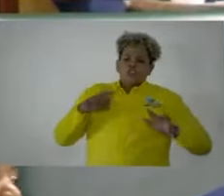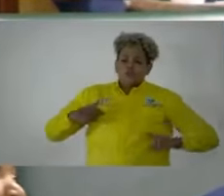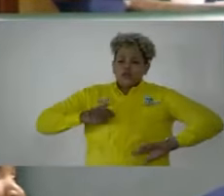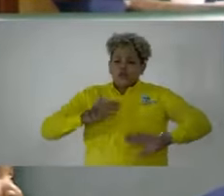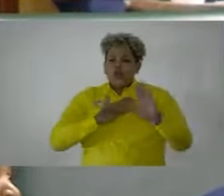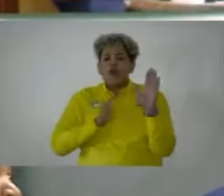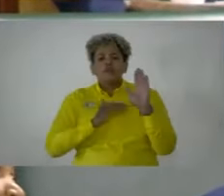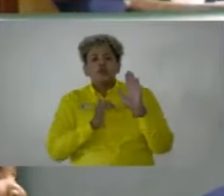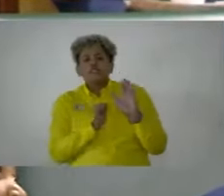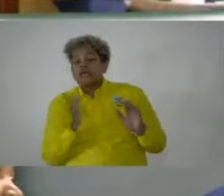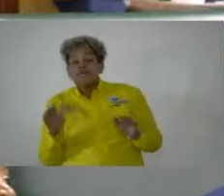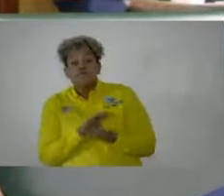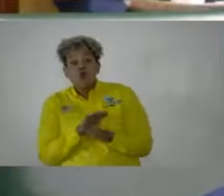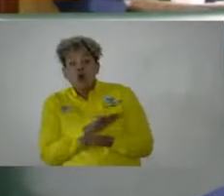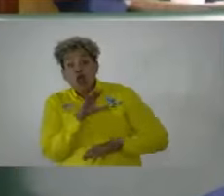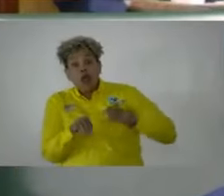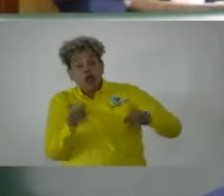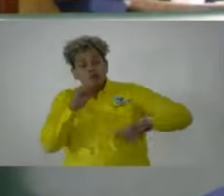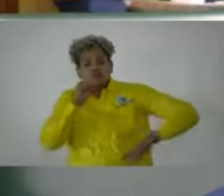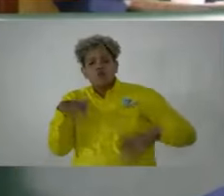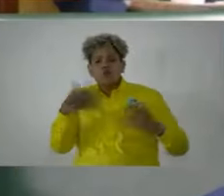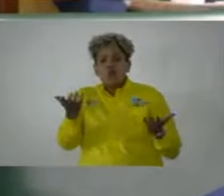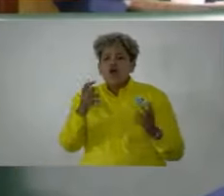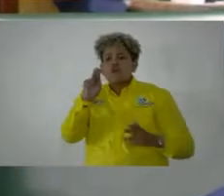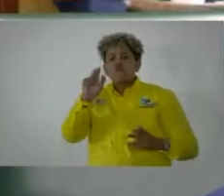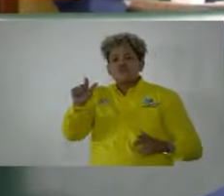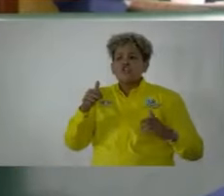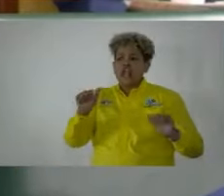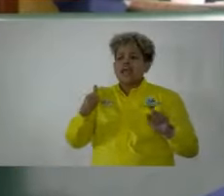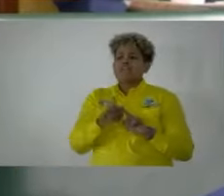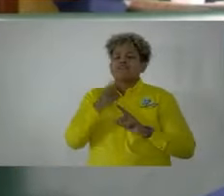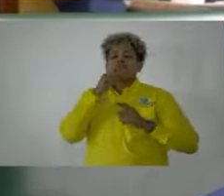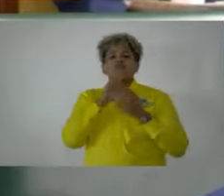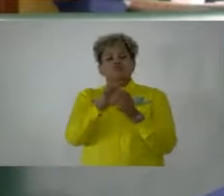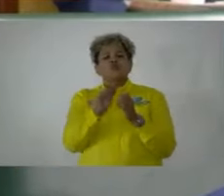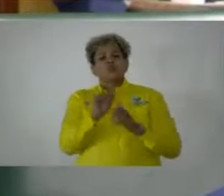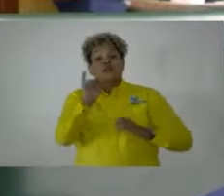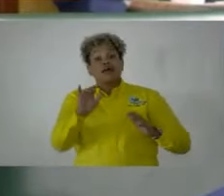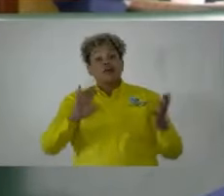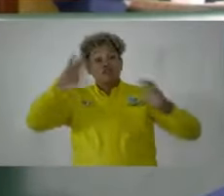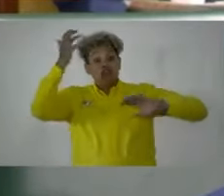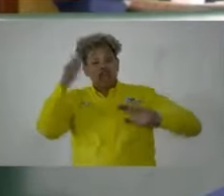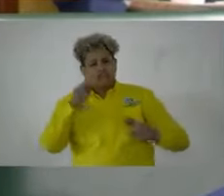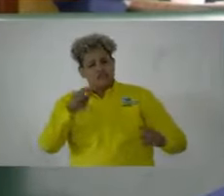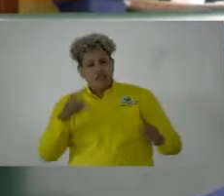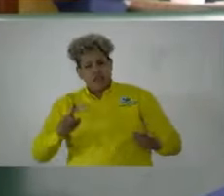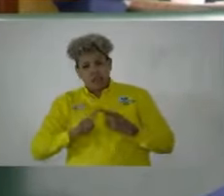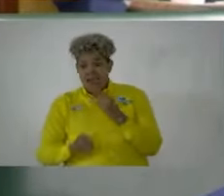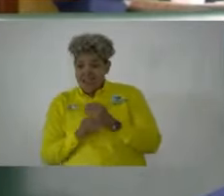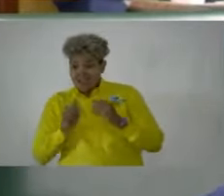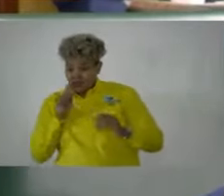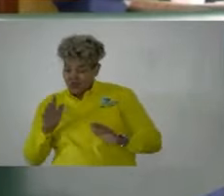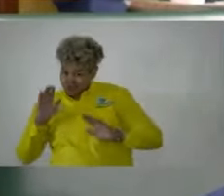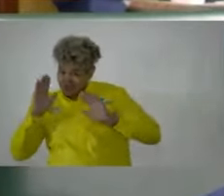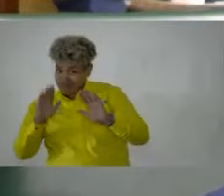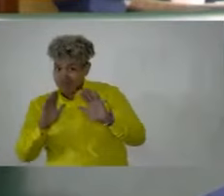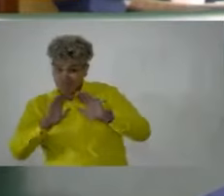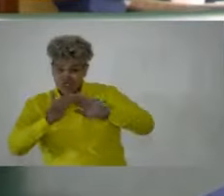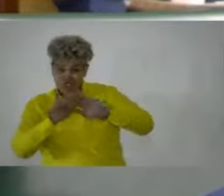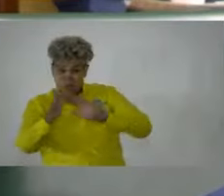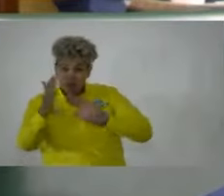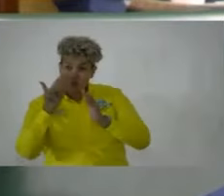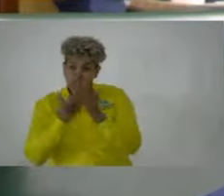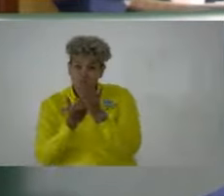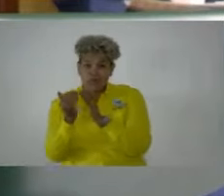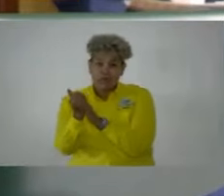commit ourselves fully to engagement in the regional efforts associated with that crisis and to reasserting Jamaica's constructive